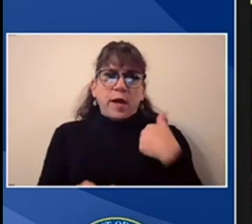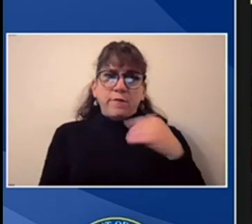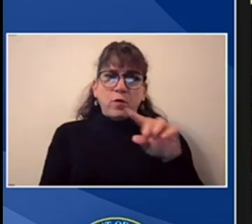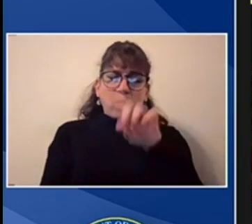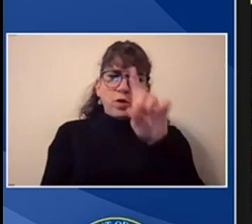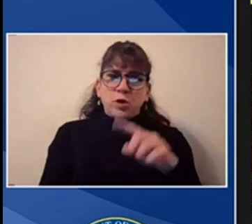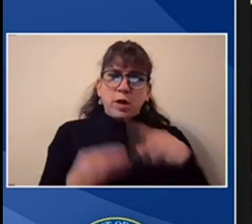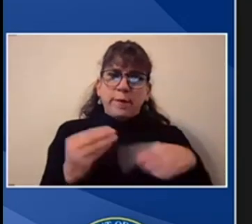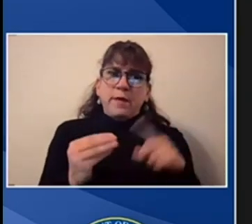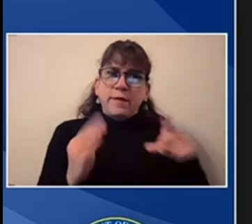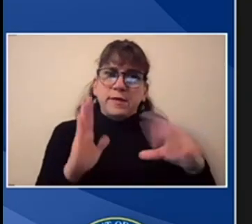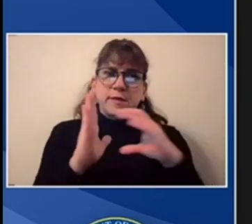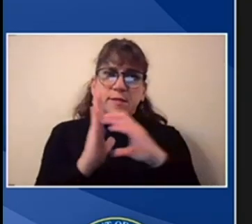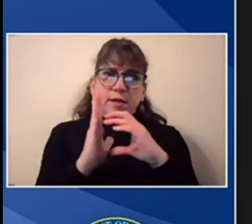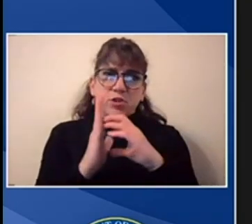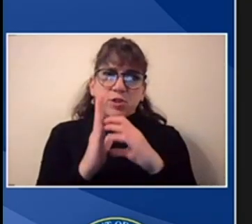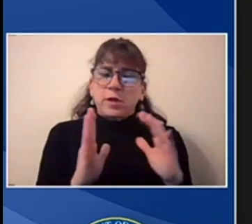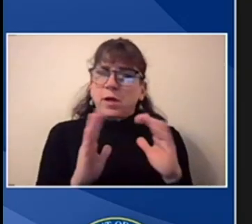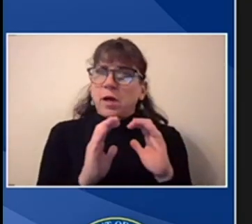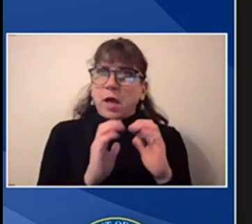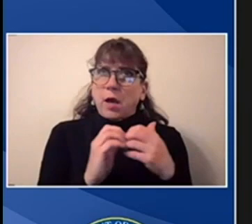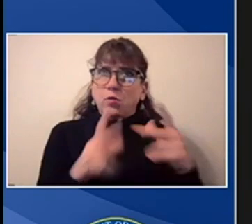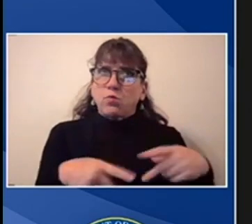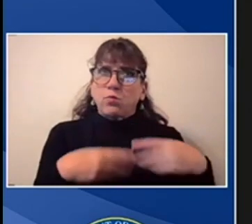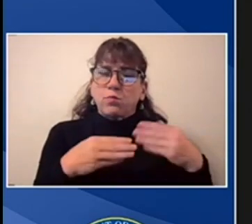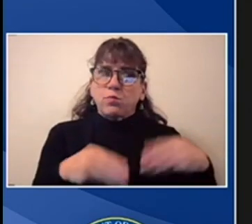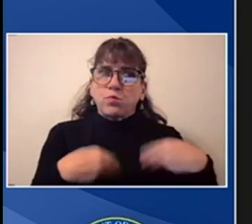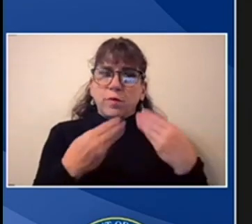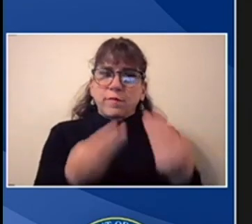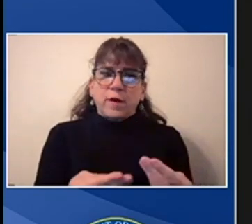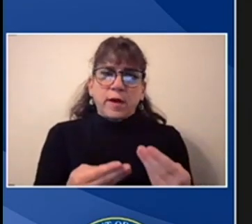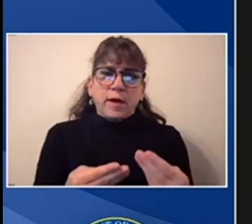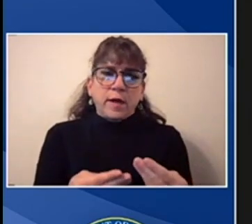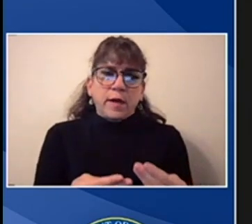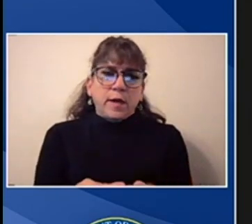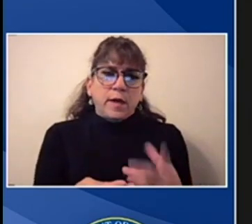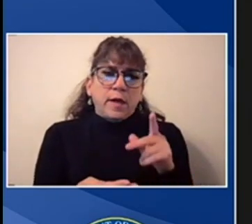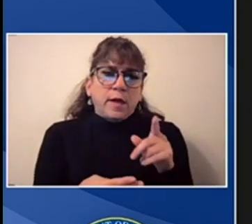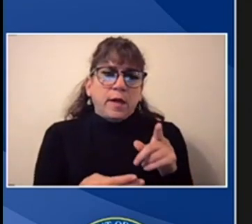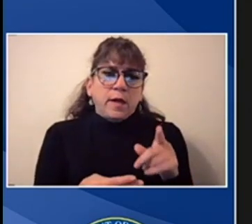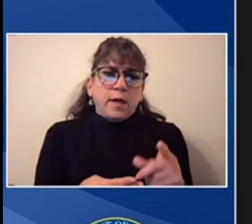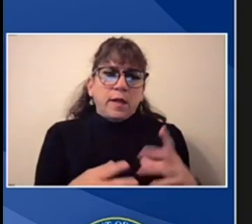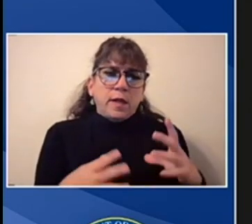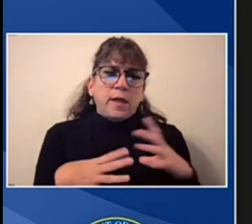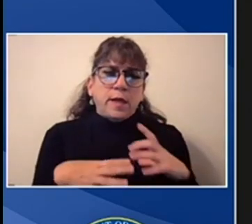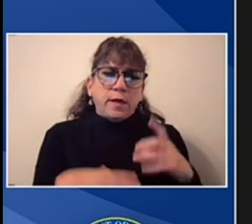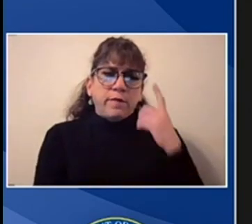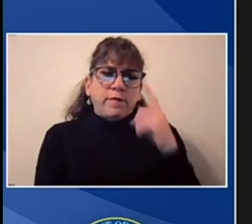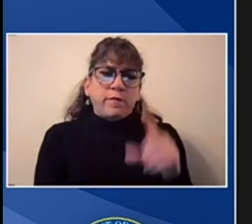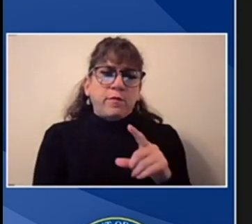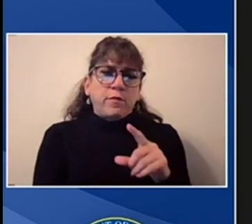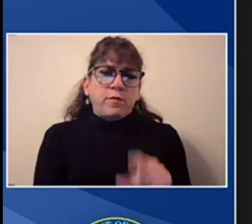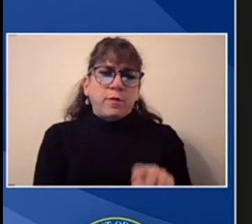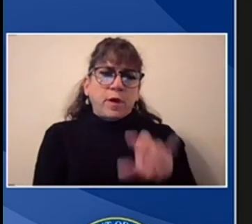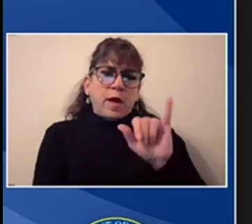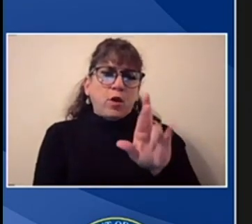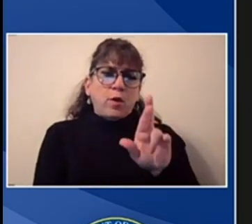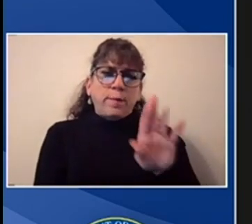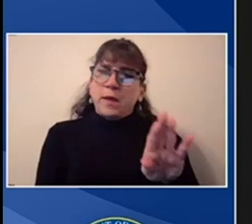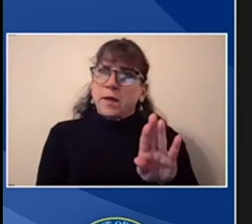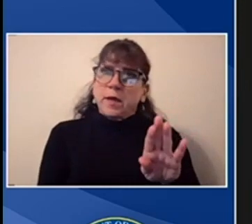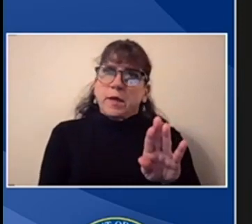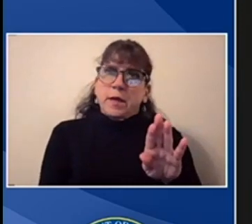this section and how to provide actionable relief for those on IRB. It sets them back to the amount originally